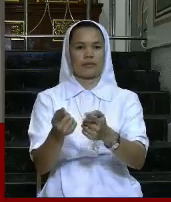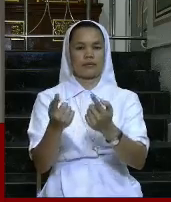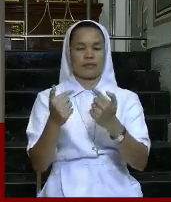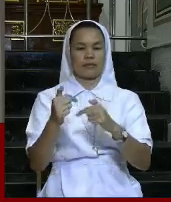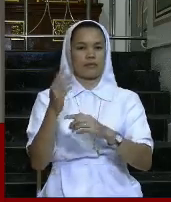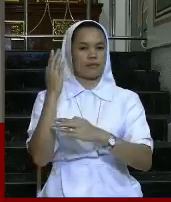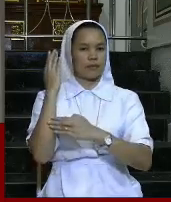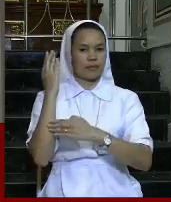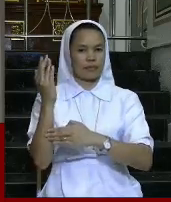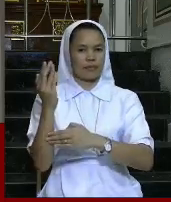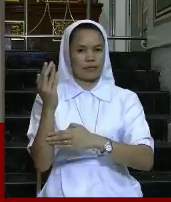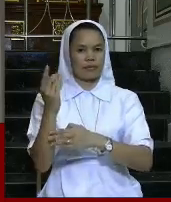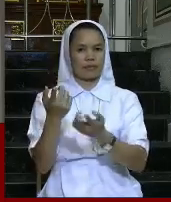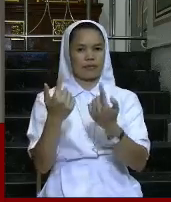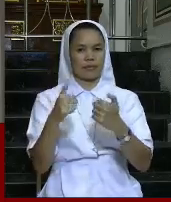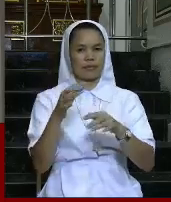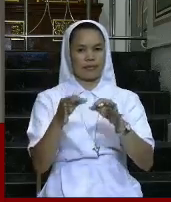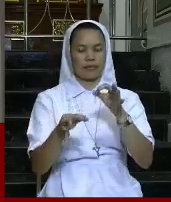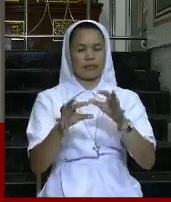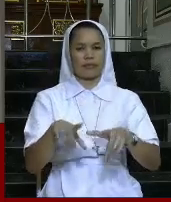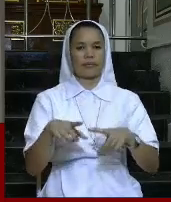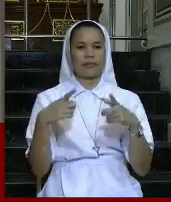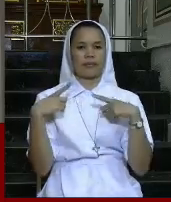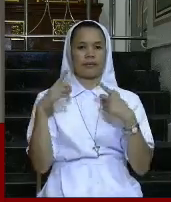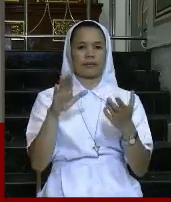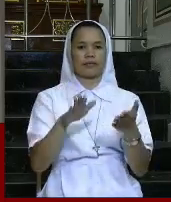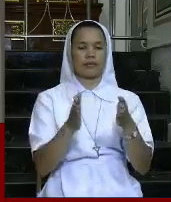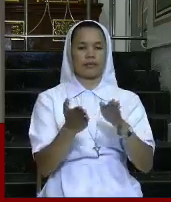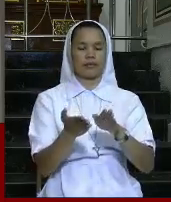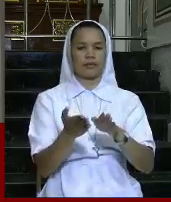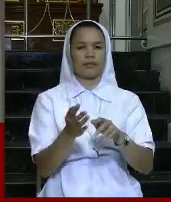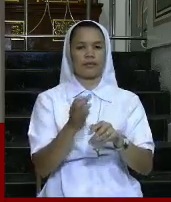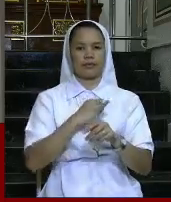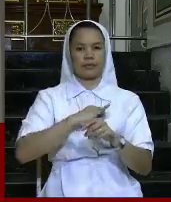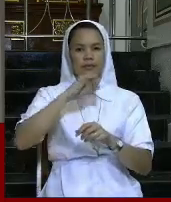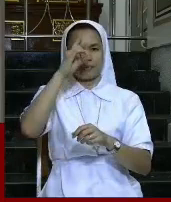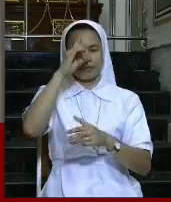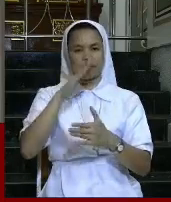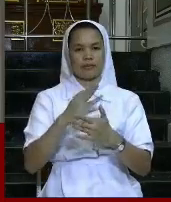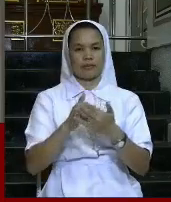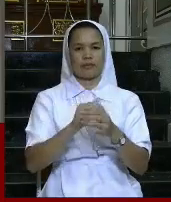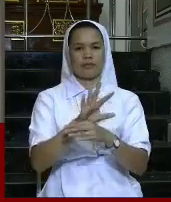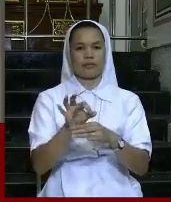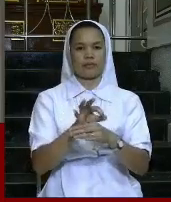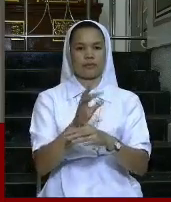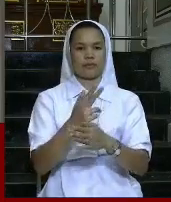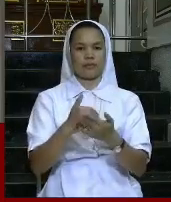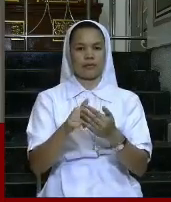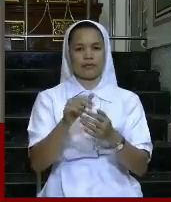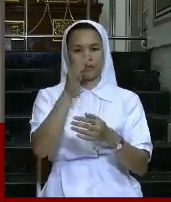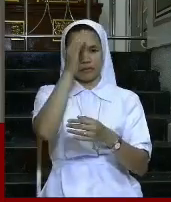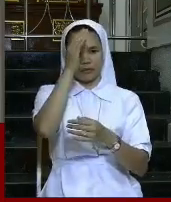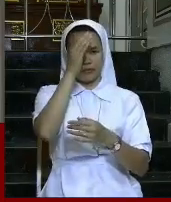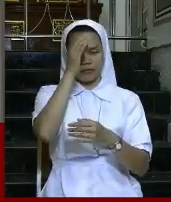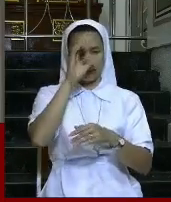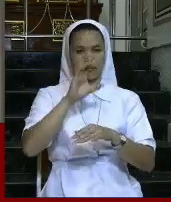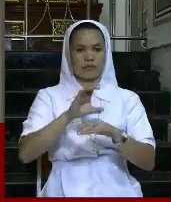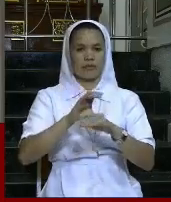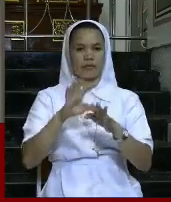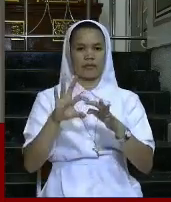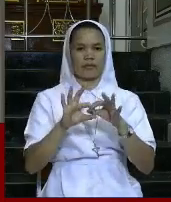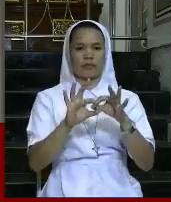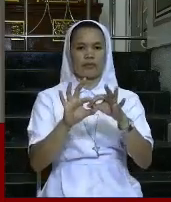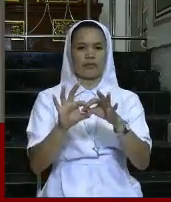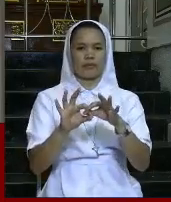From there he will come to judge the living and the dead. I believe in the Holy Spirit, the Holy Catholic